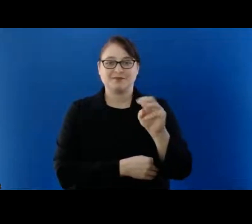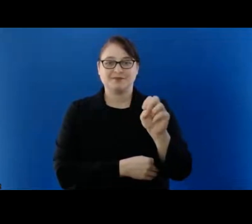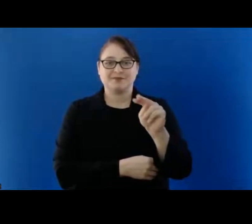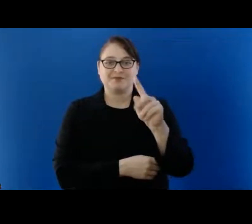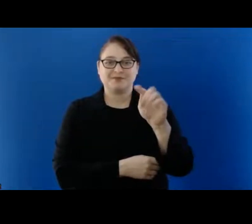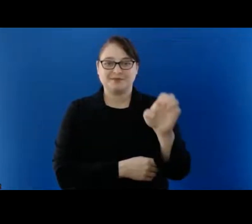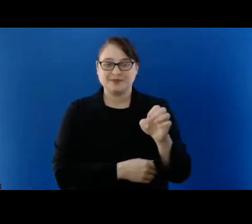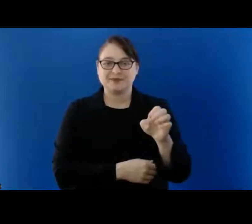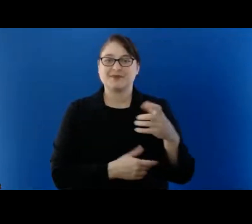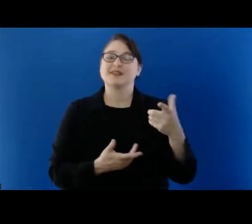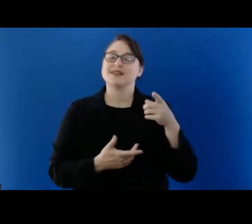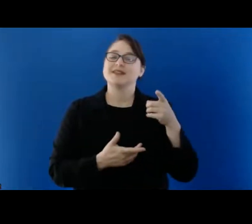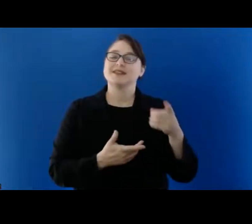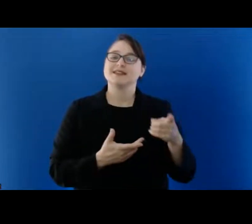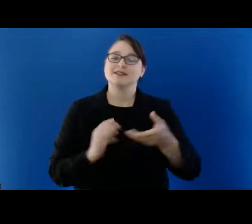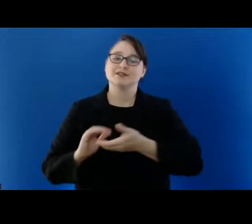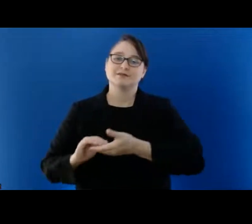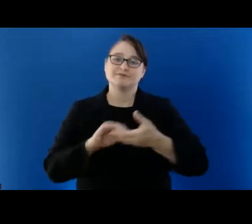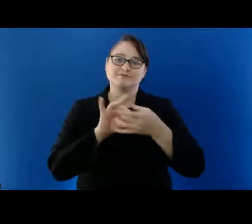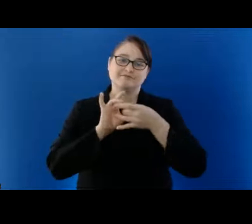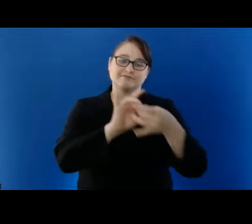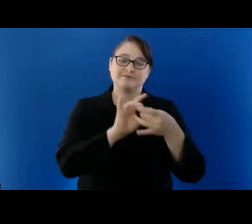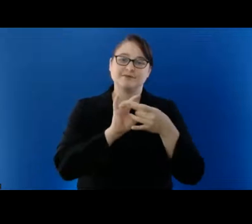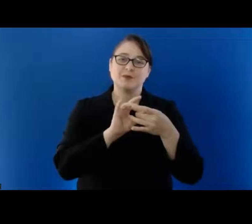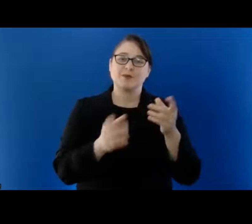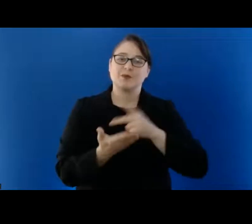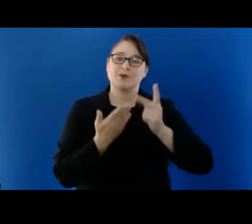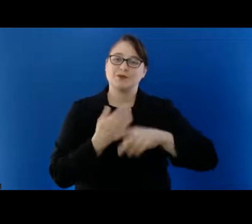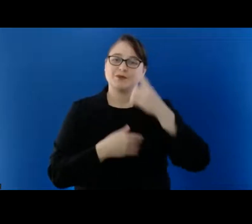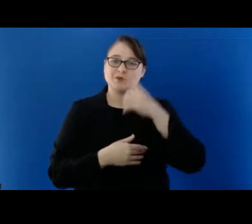Program at the National Healthcare for the Homeless Coalition.